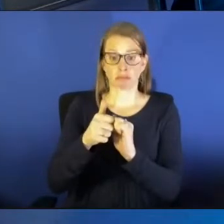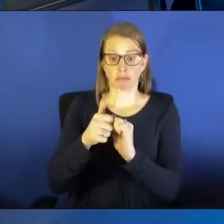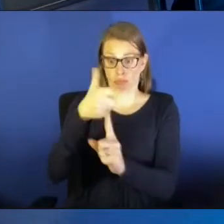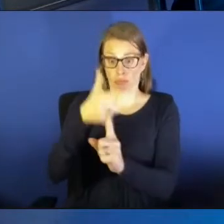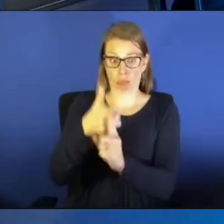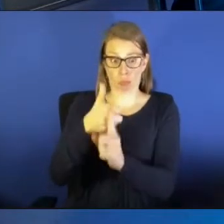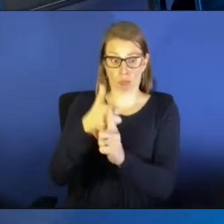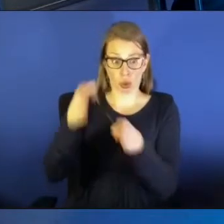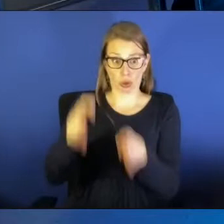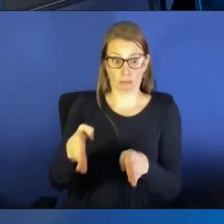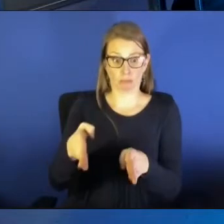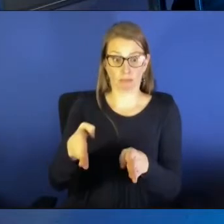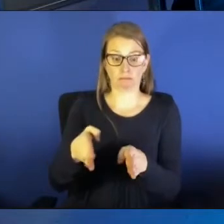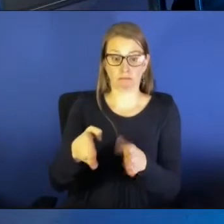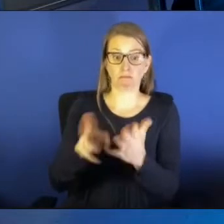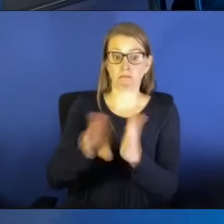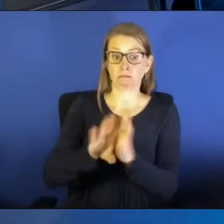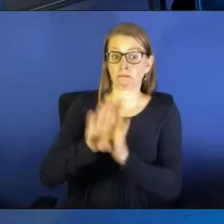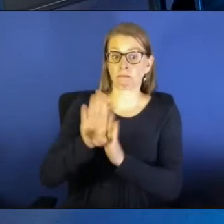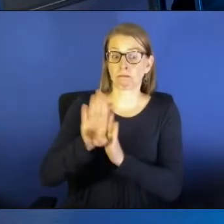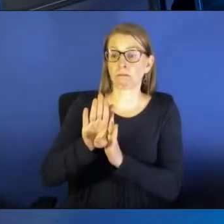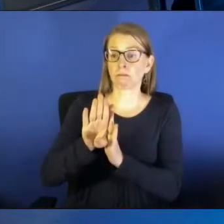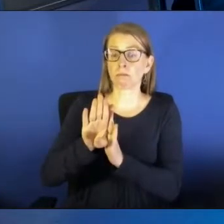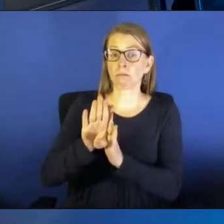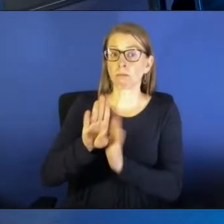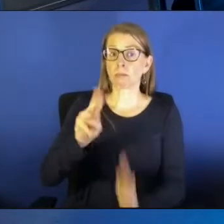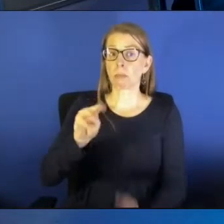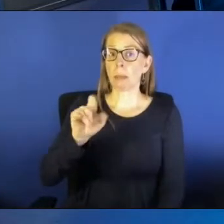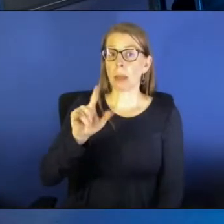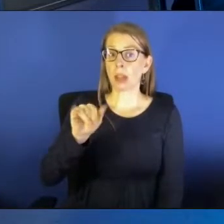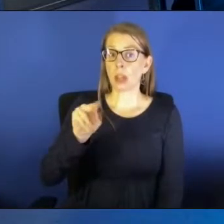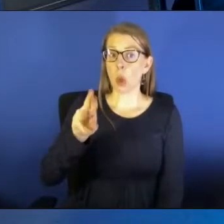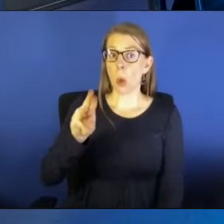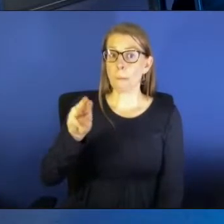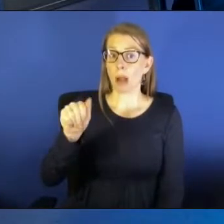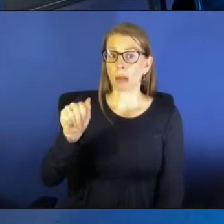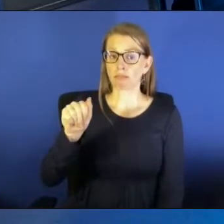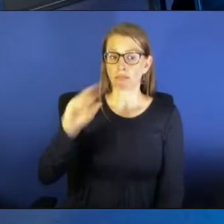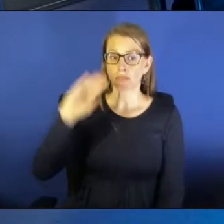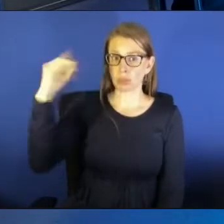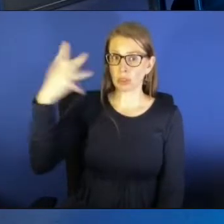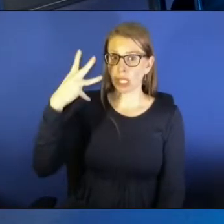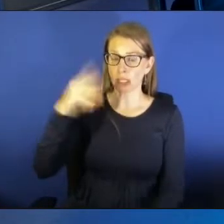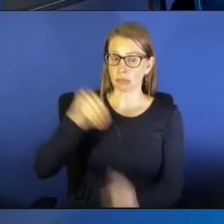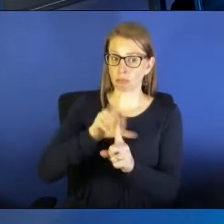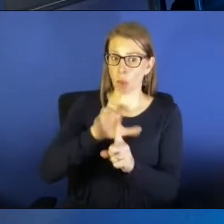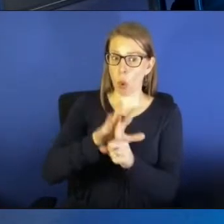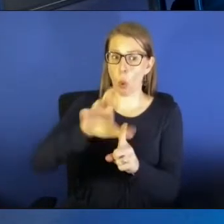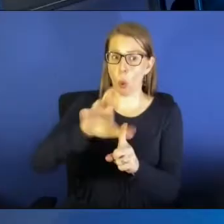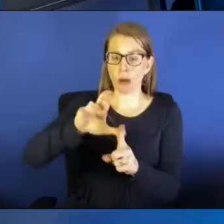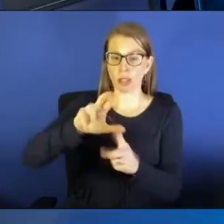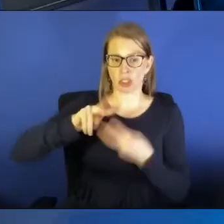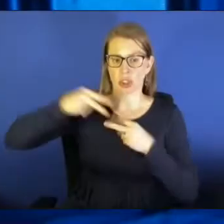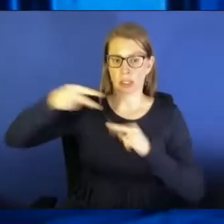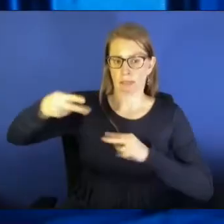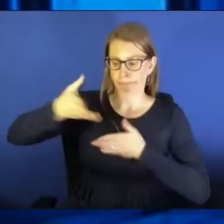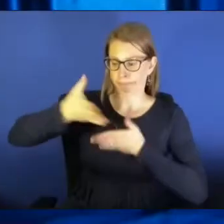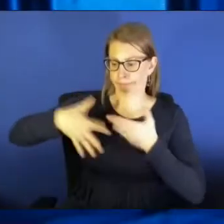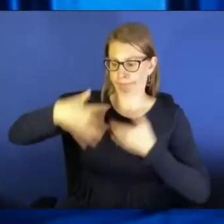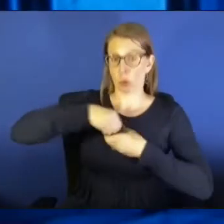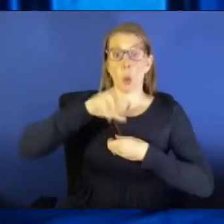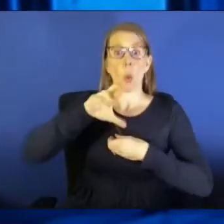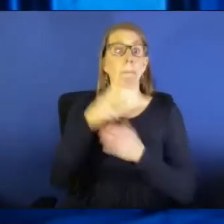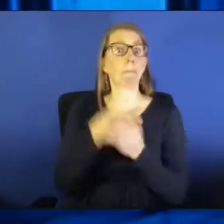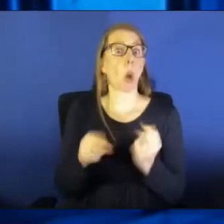that sun exposure, or is there a genetic component to that, or both? Actually,